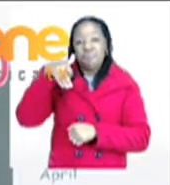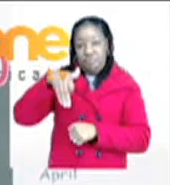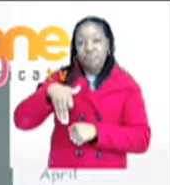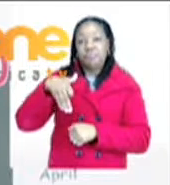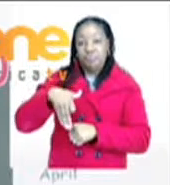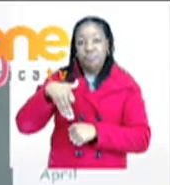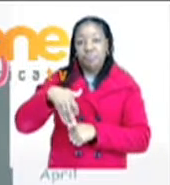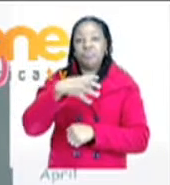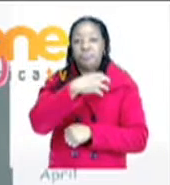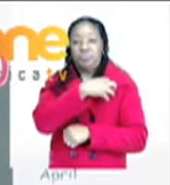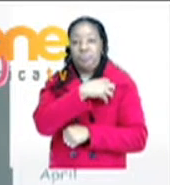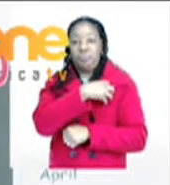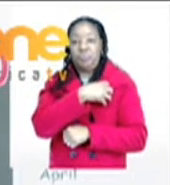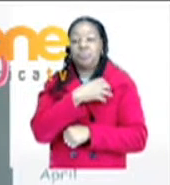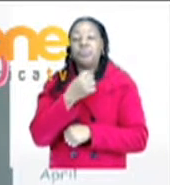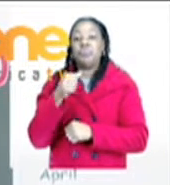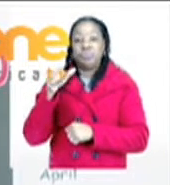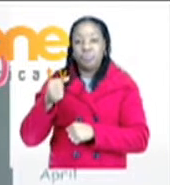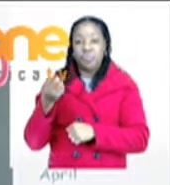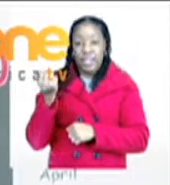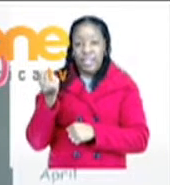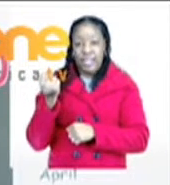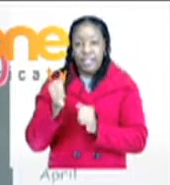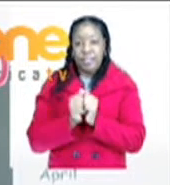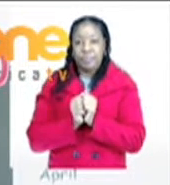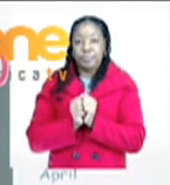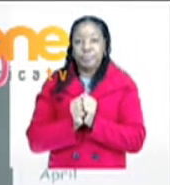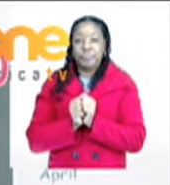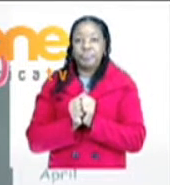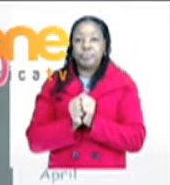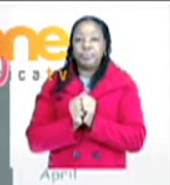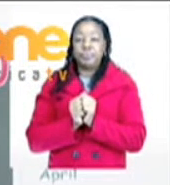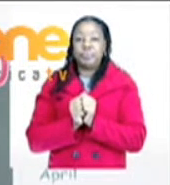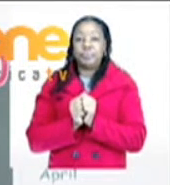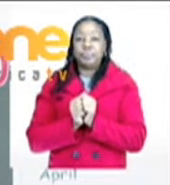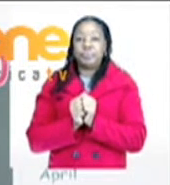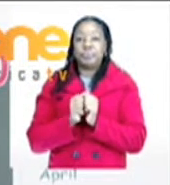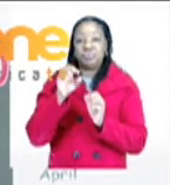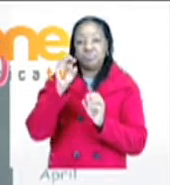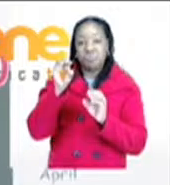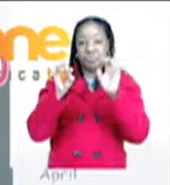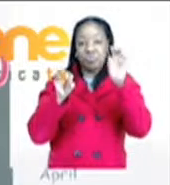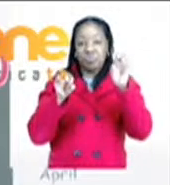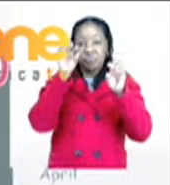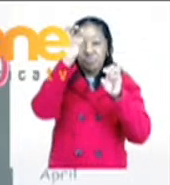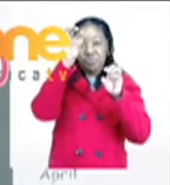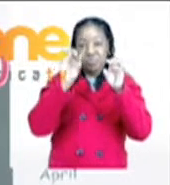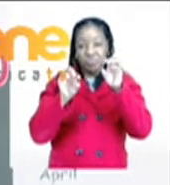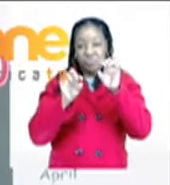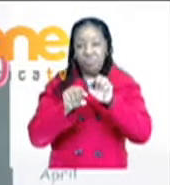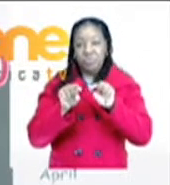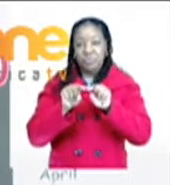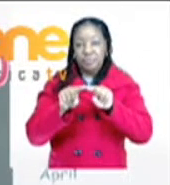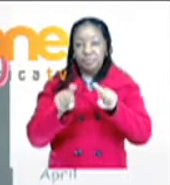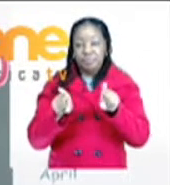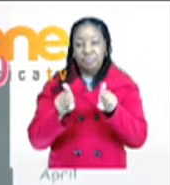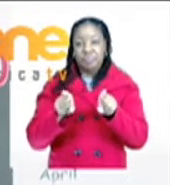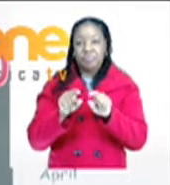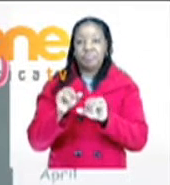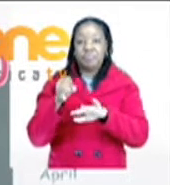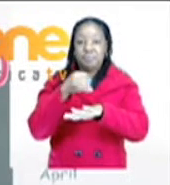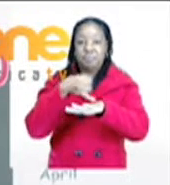arms, and all the emblems have been placed in the right place. We need